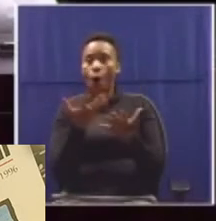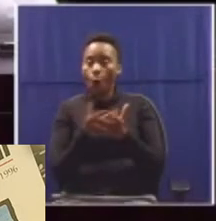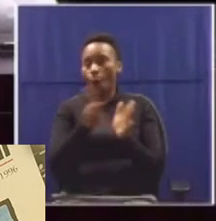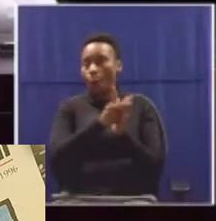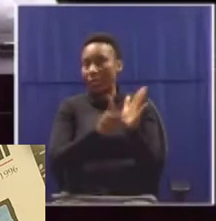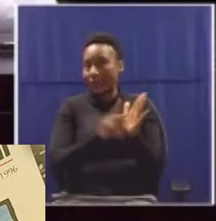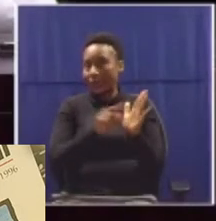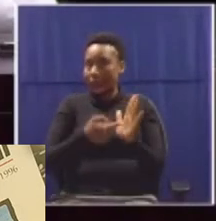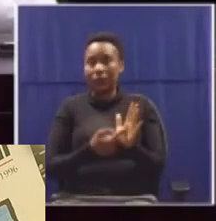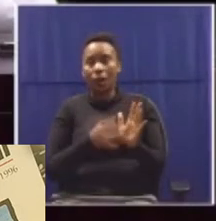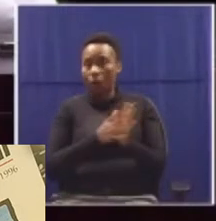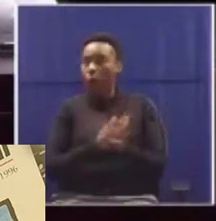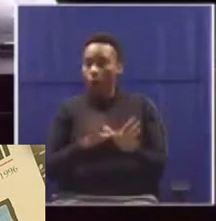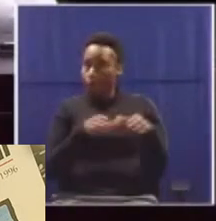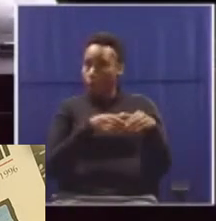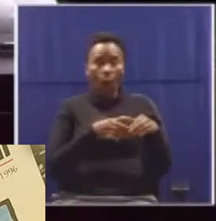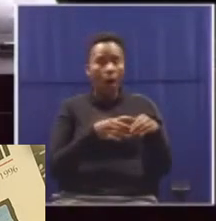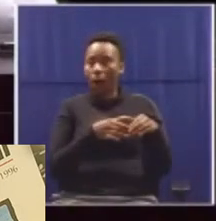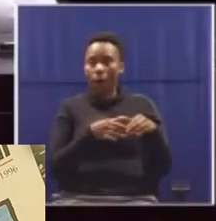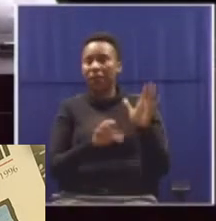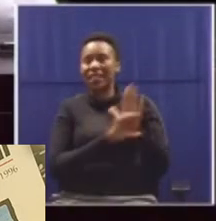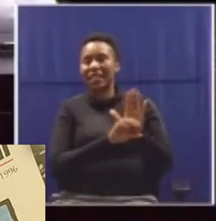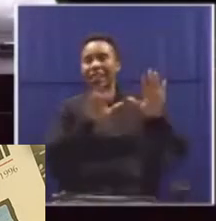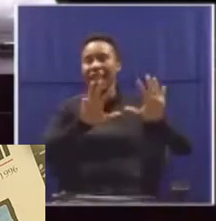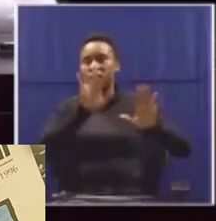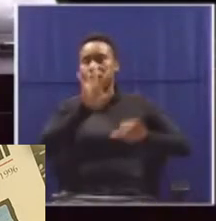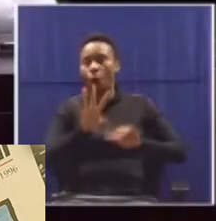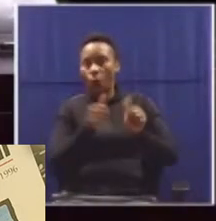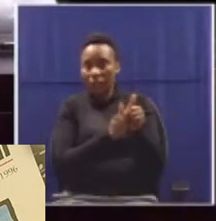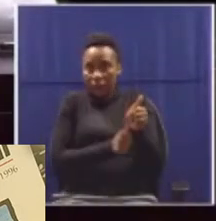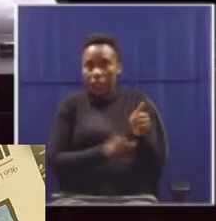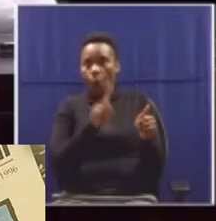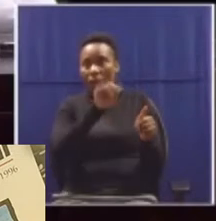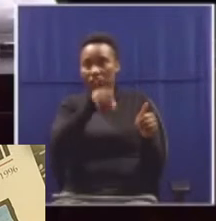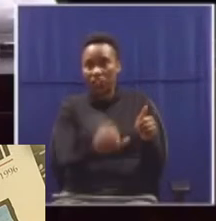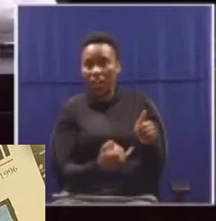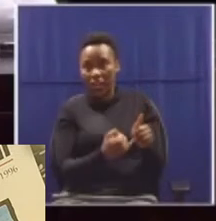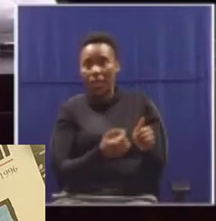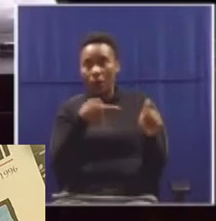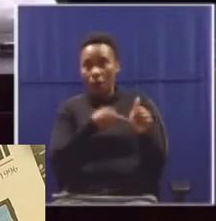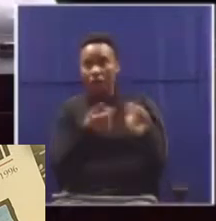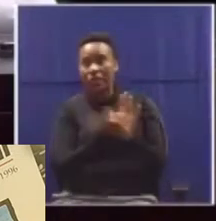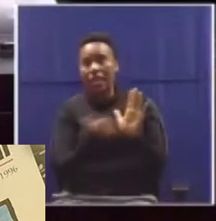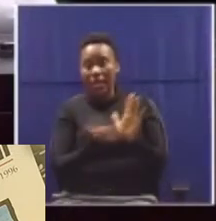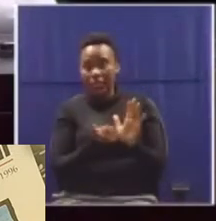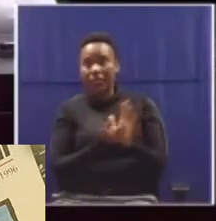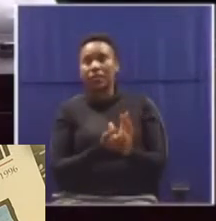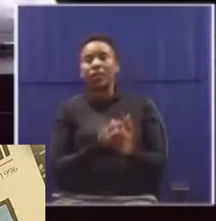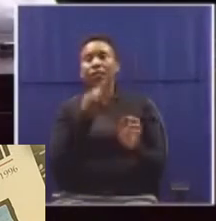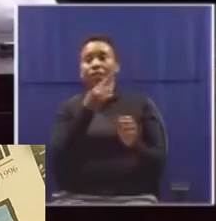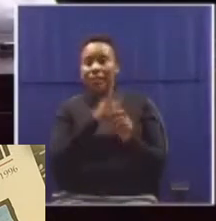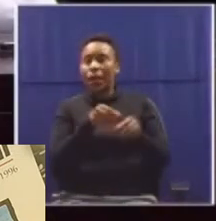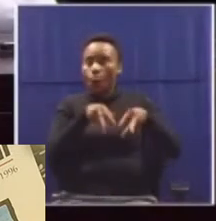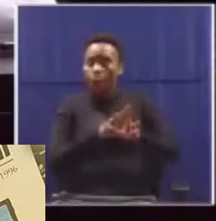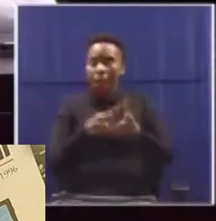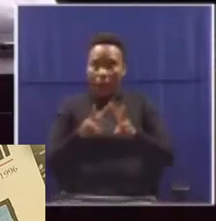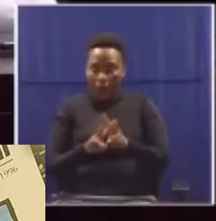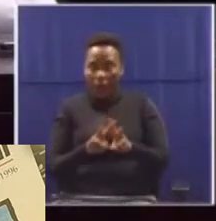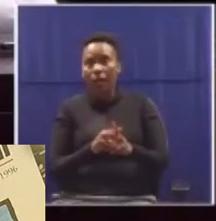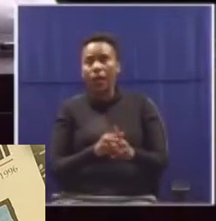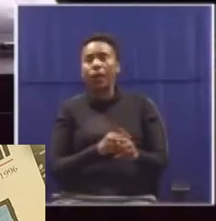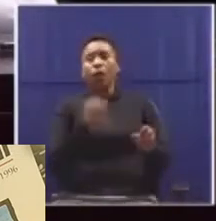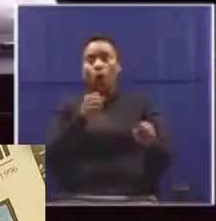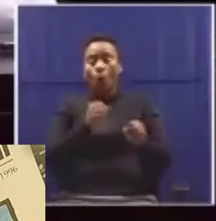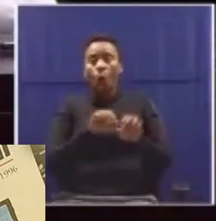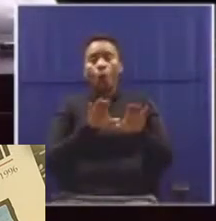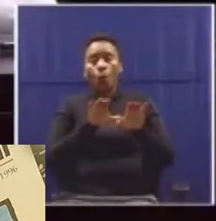too section 94 subsection 1 J of the earth provides for regulations regarding the rendering of community